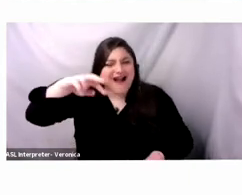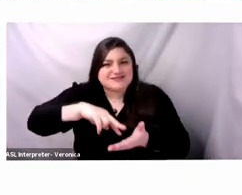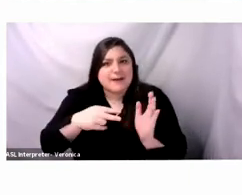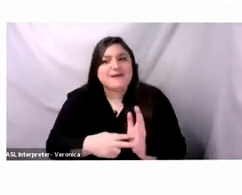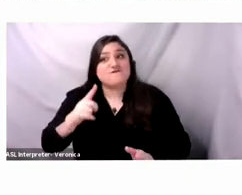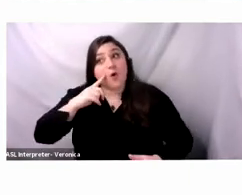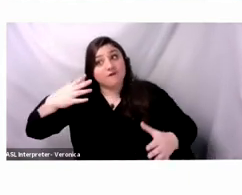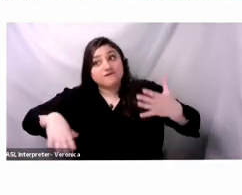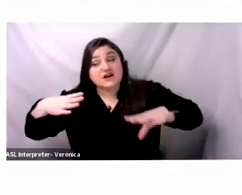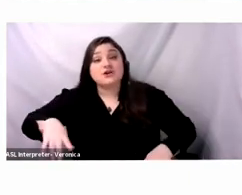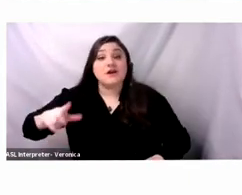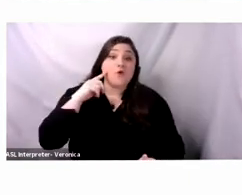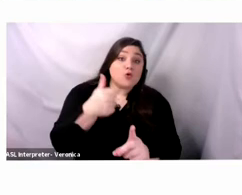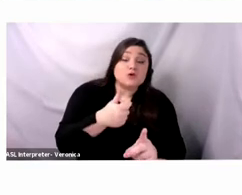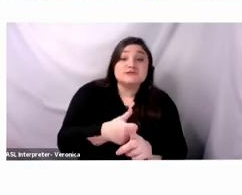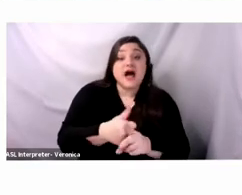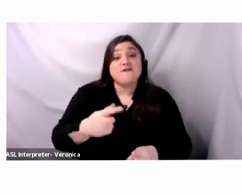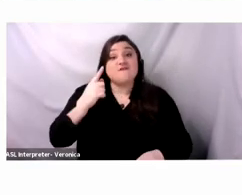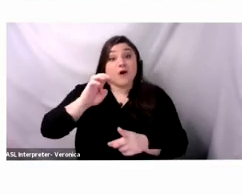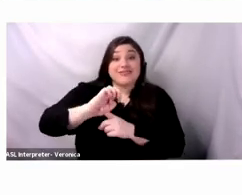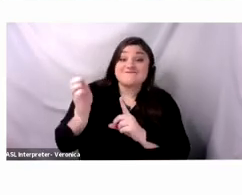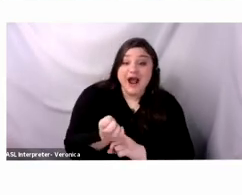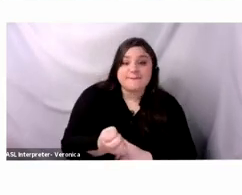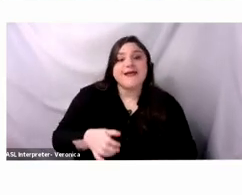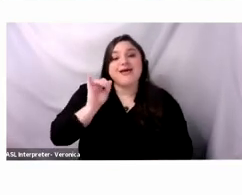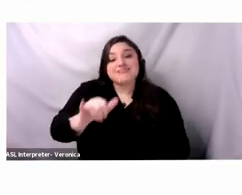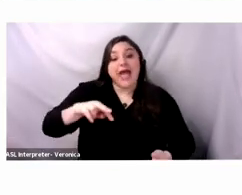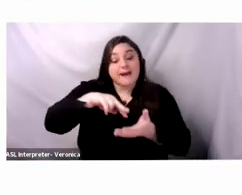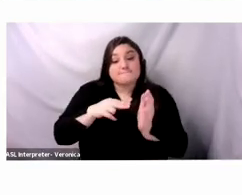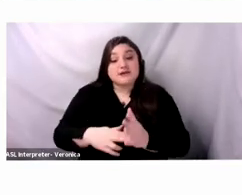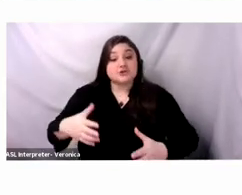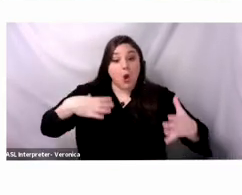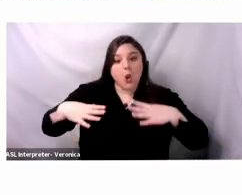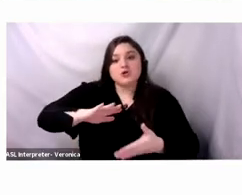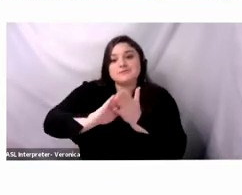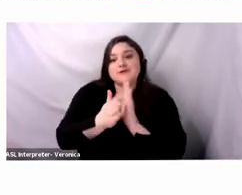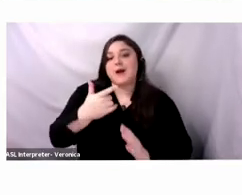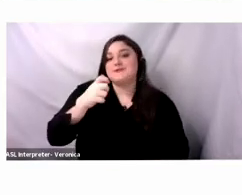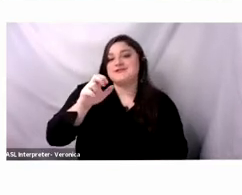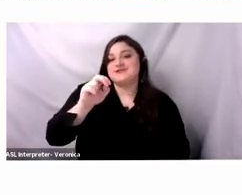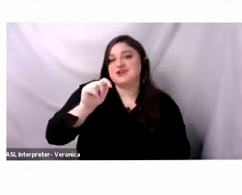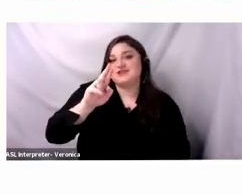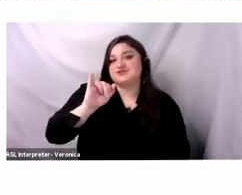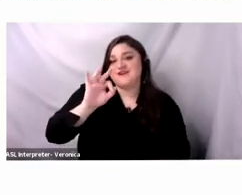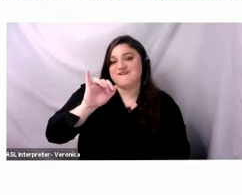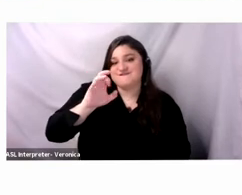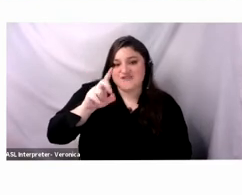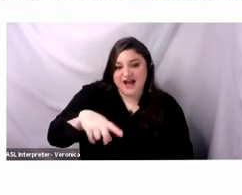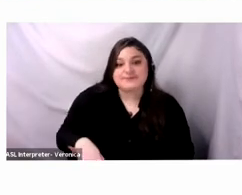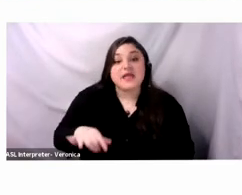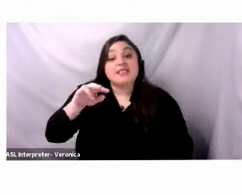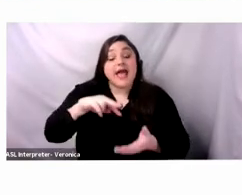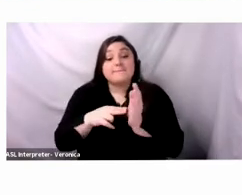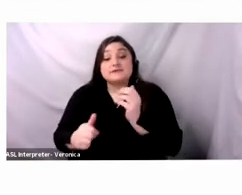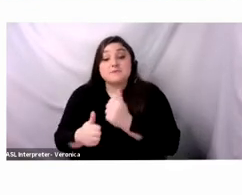Is thrift being gentrified? Is the secondhand clothing trade an extension of colonialism? I will attempt to address these questions by